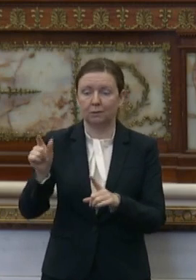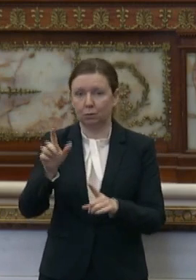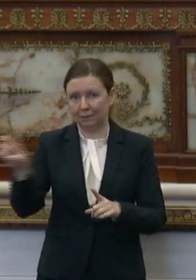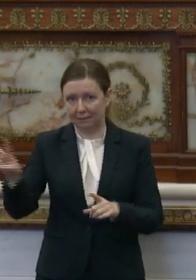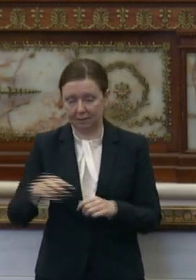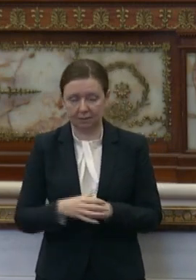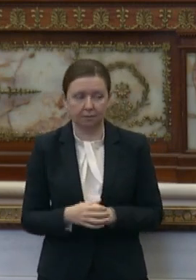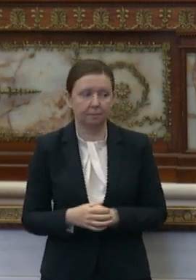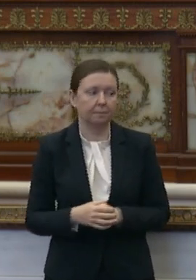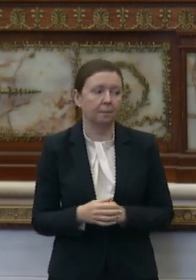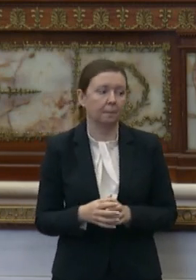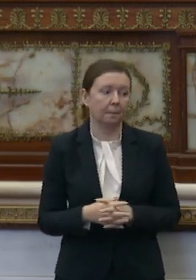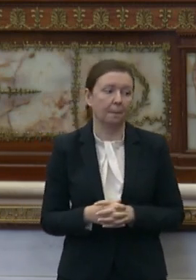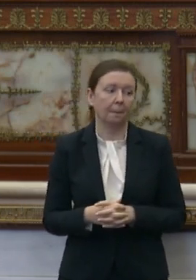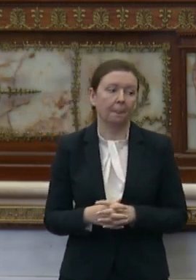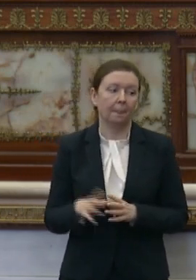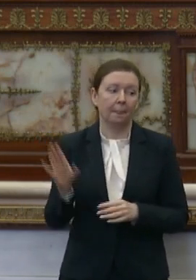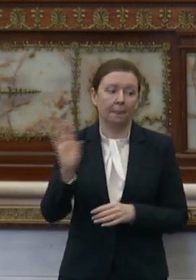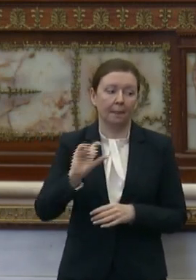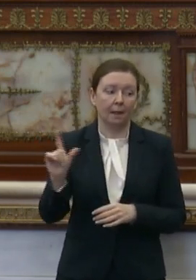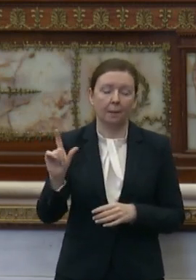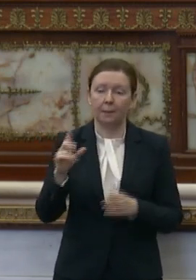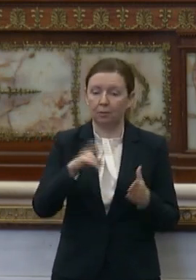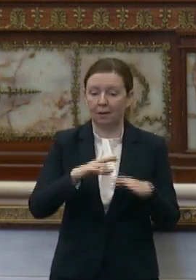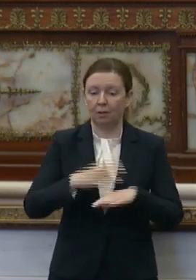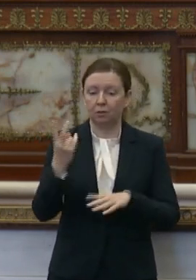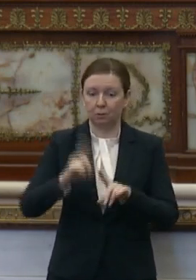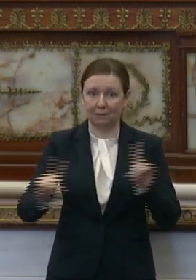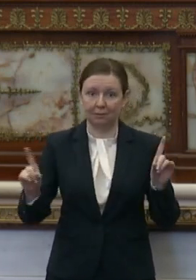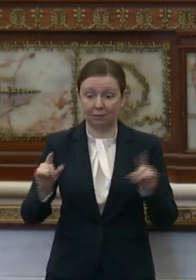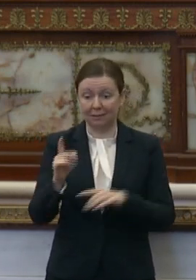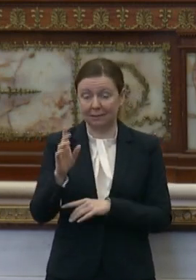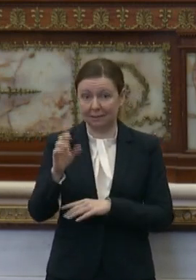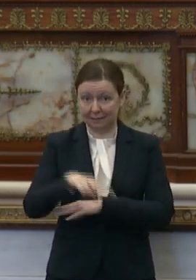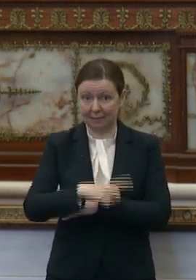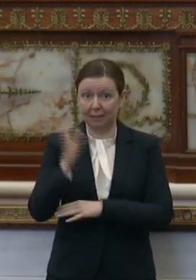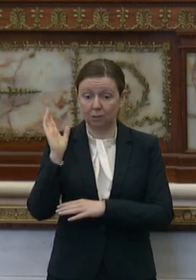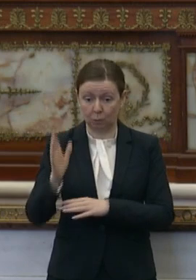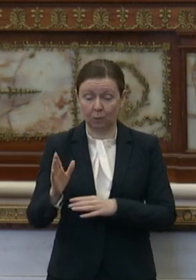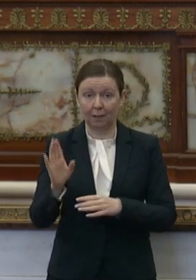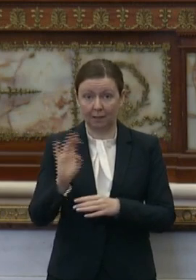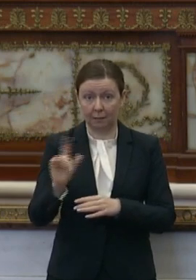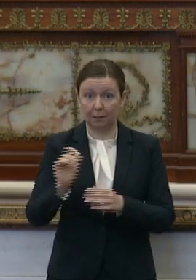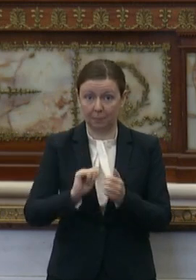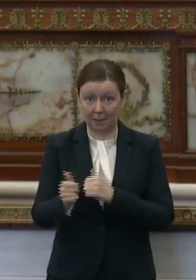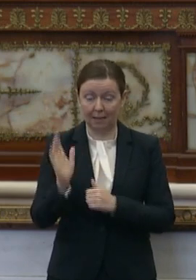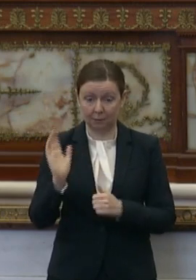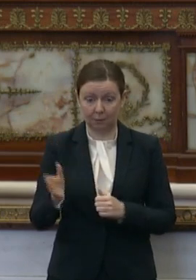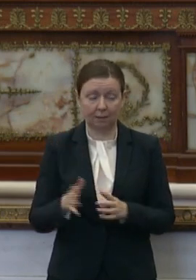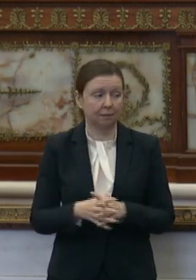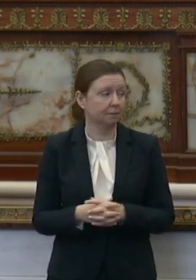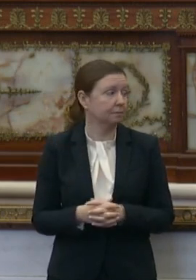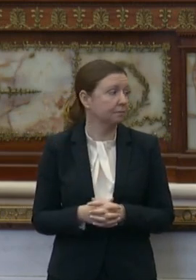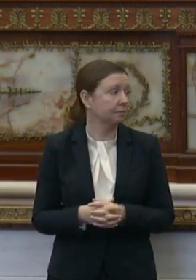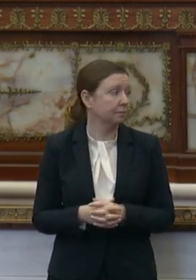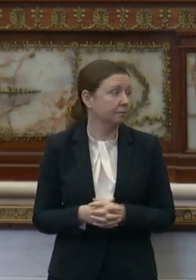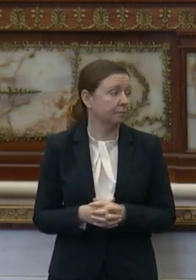2022 through 2026. This bill having been read on two different days, the question now is, shall the bill pass finally? Mr. Decker, call the